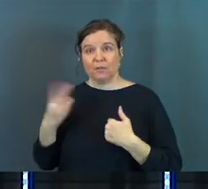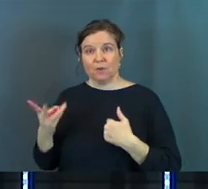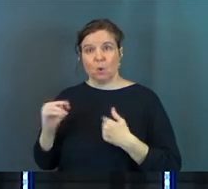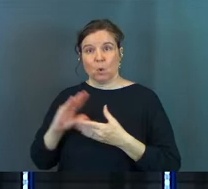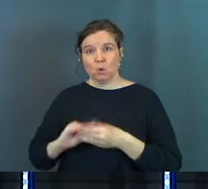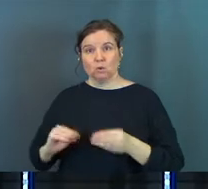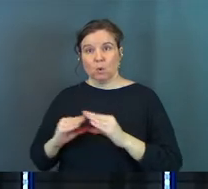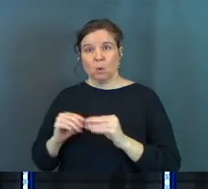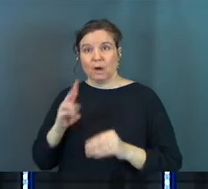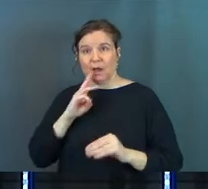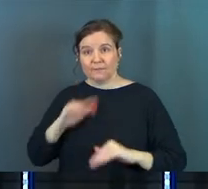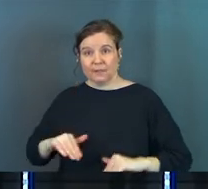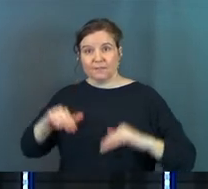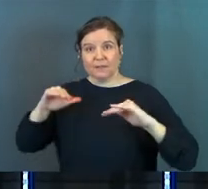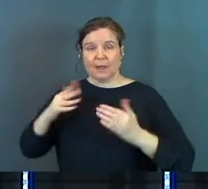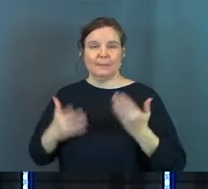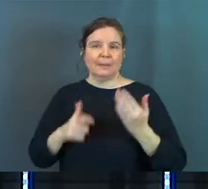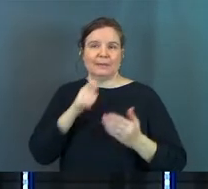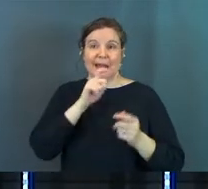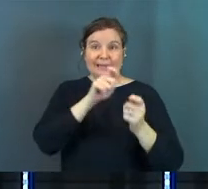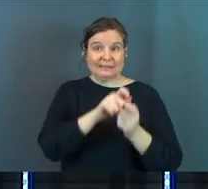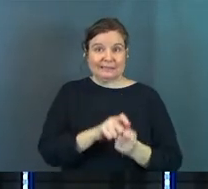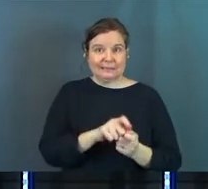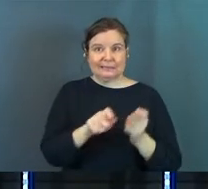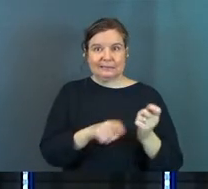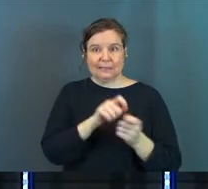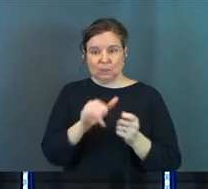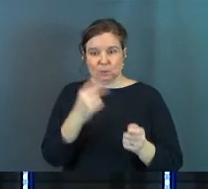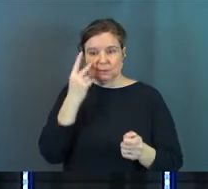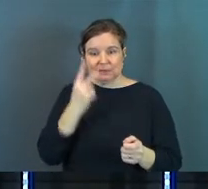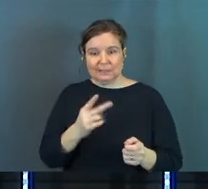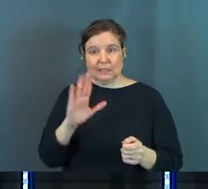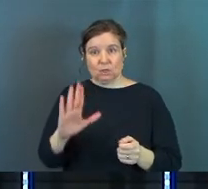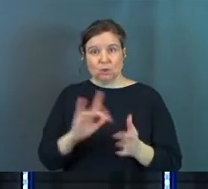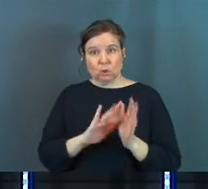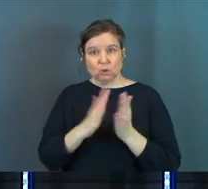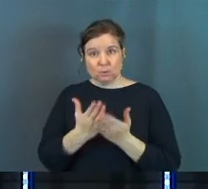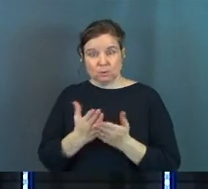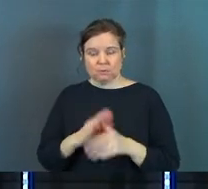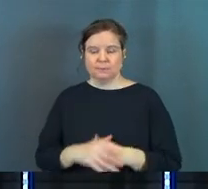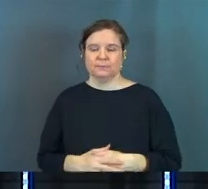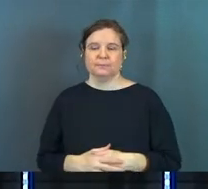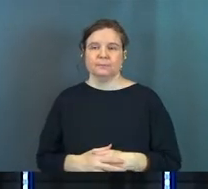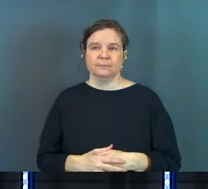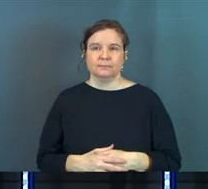their own story of the flood. Maybe not in detail, exactly like you would see it in your scripture.